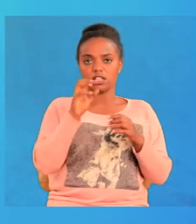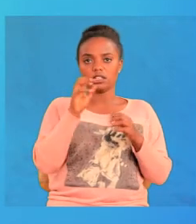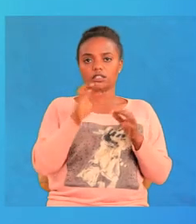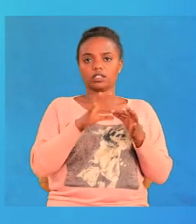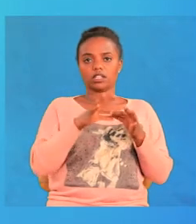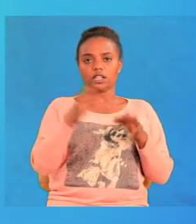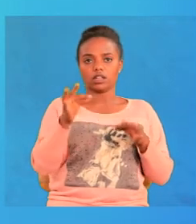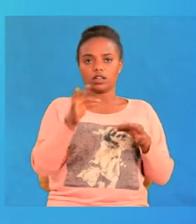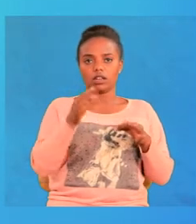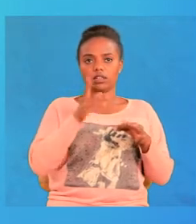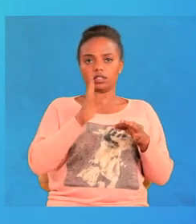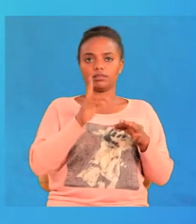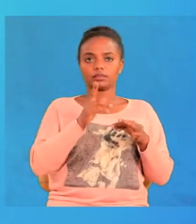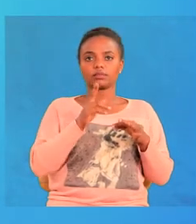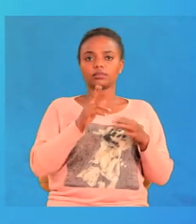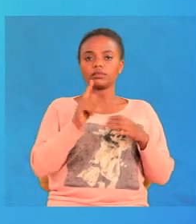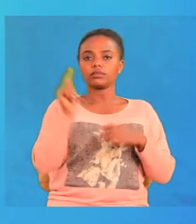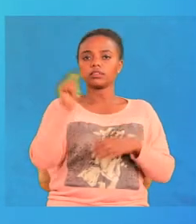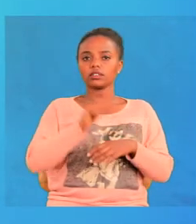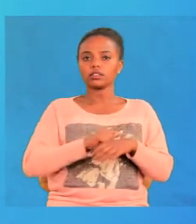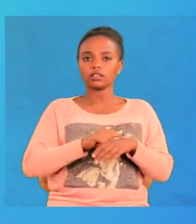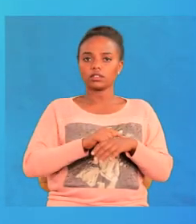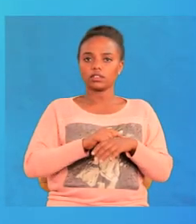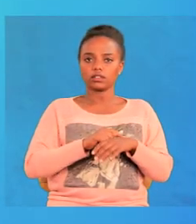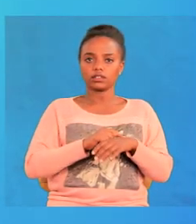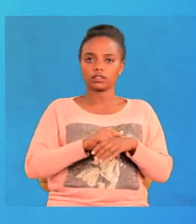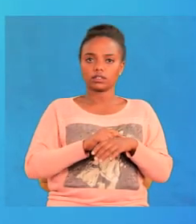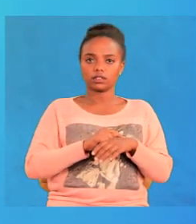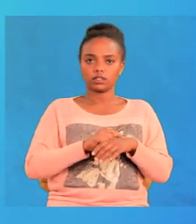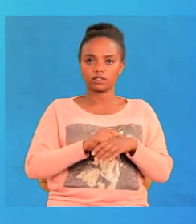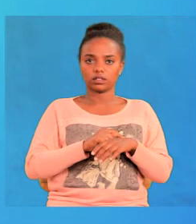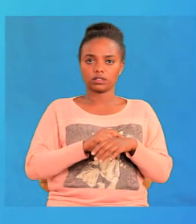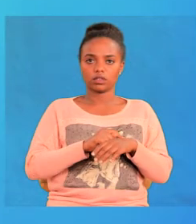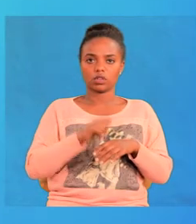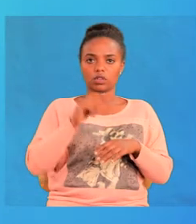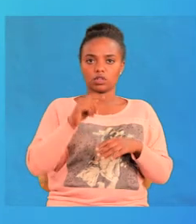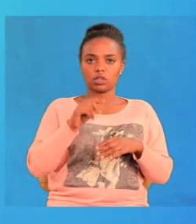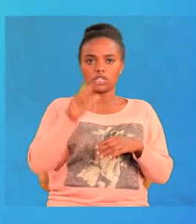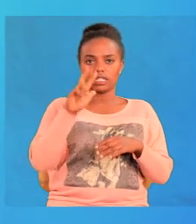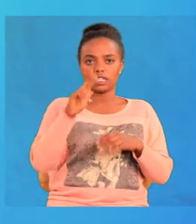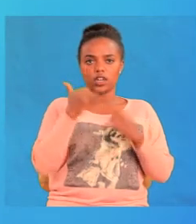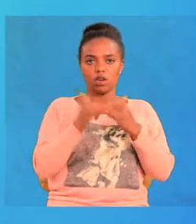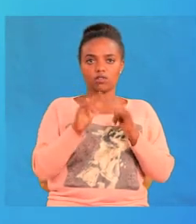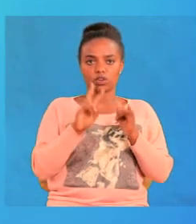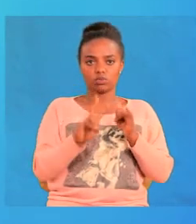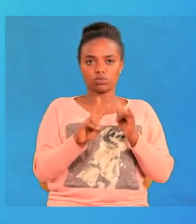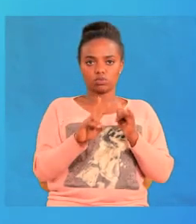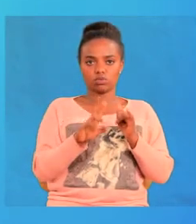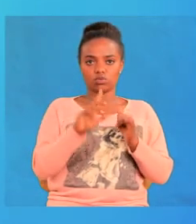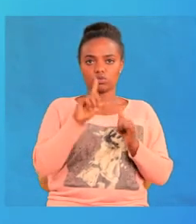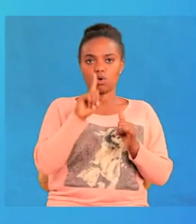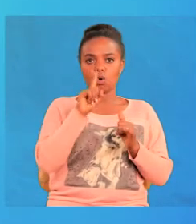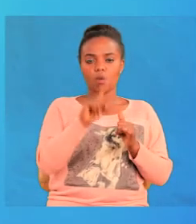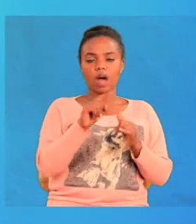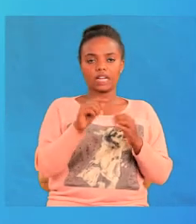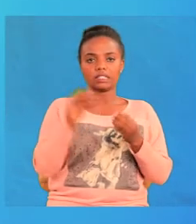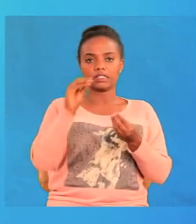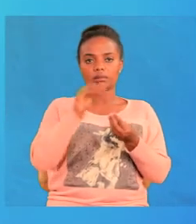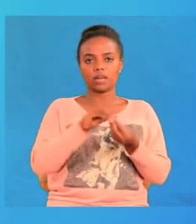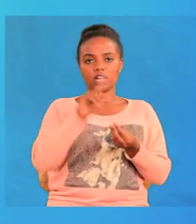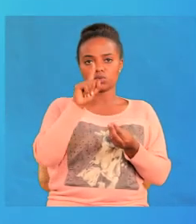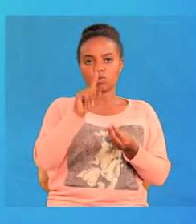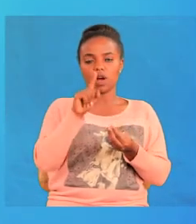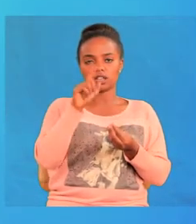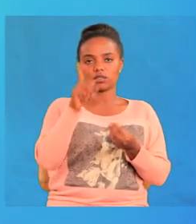this is the speed, times the time, this one, this is this 3 over 2. When you multiply these two, you get it is 120 kilometers, it moves